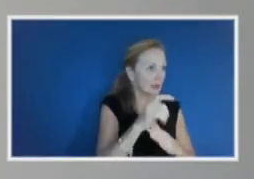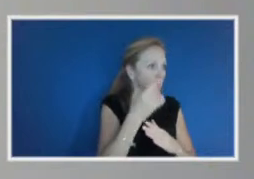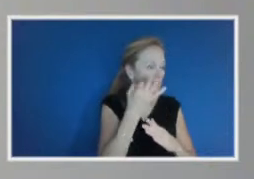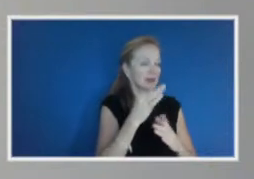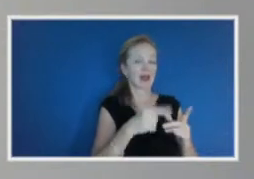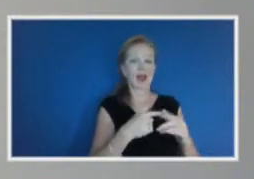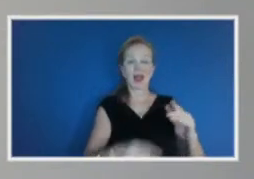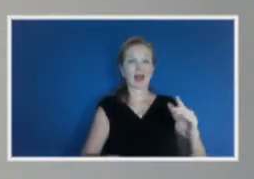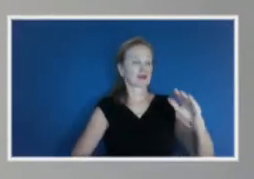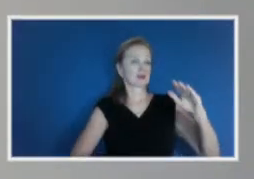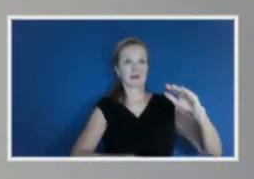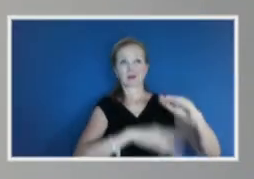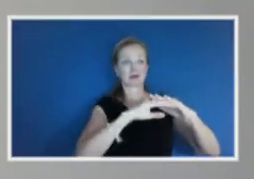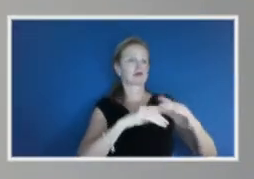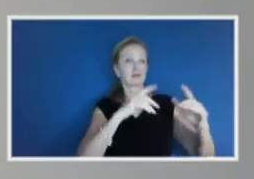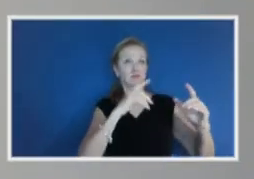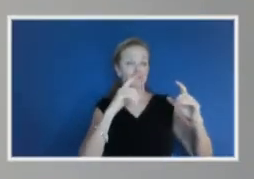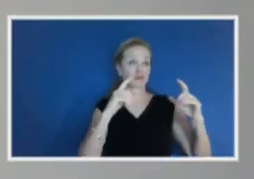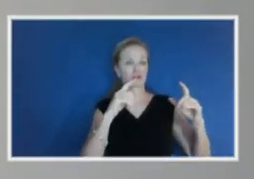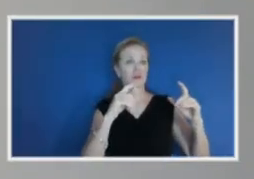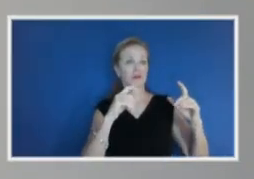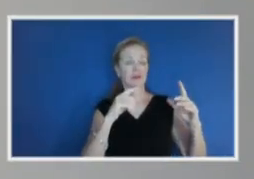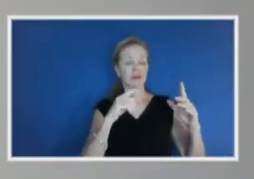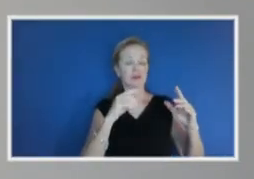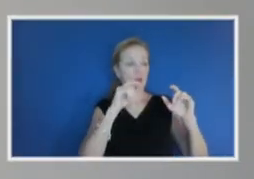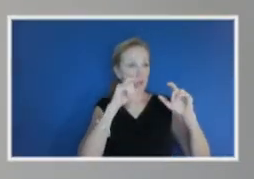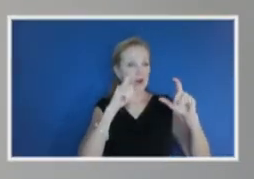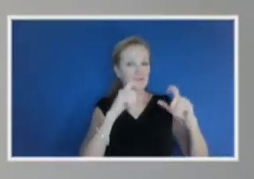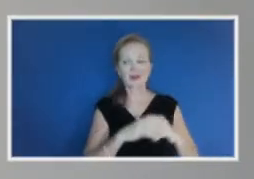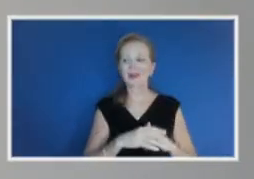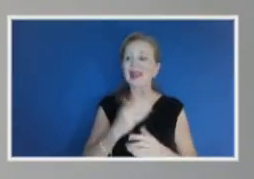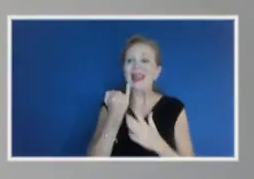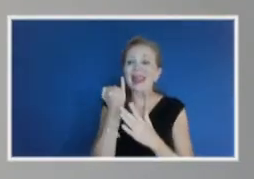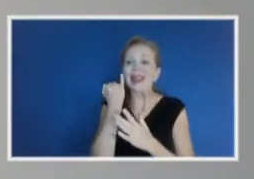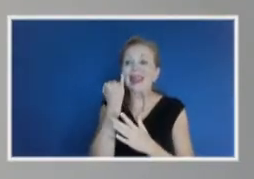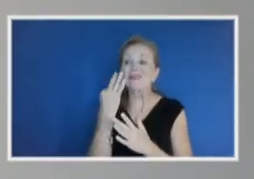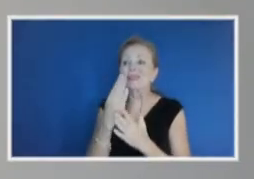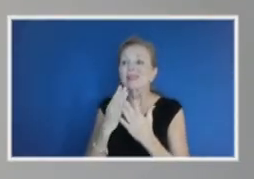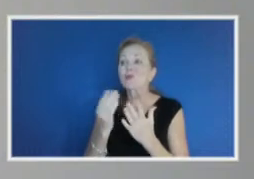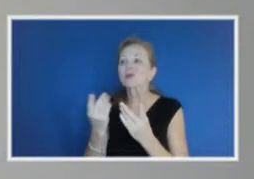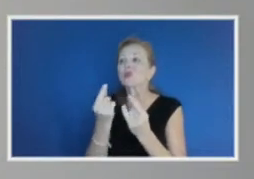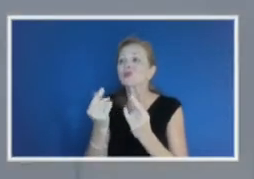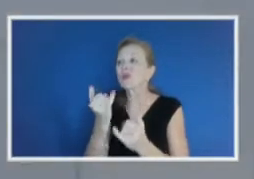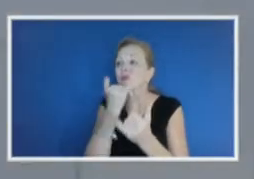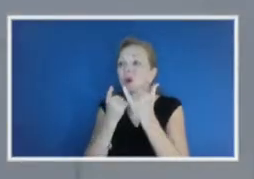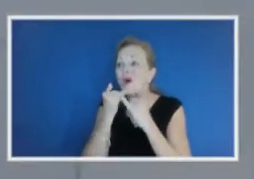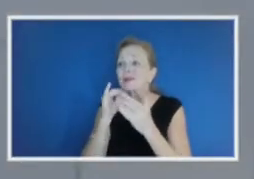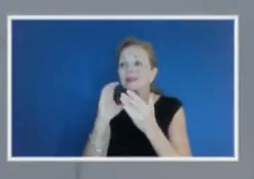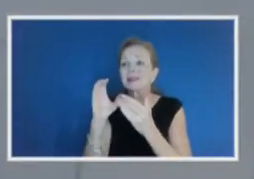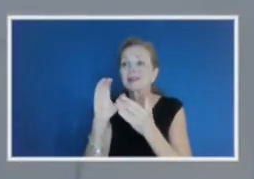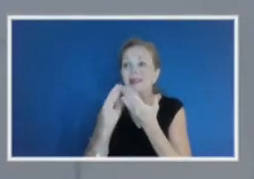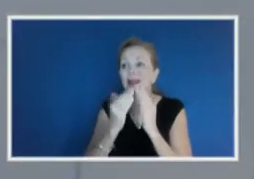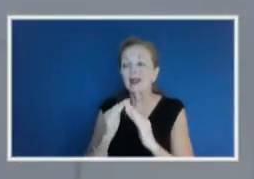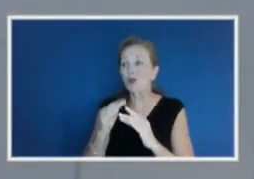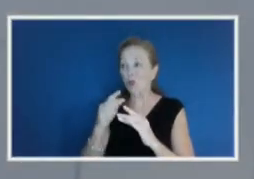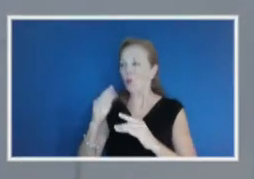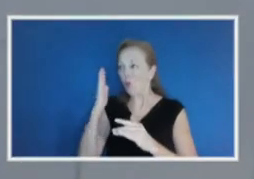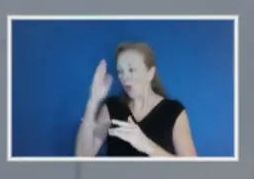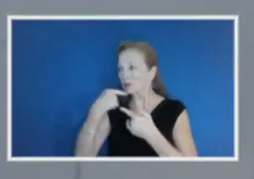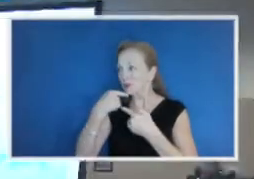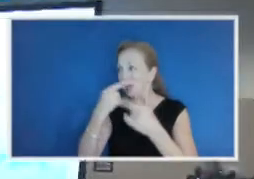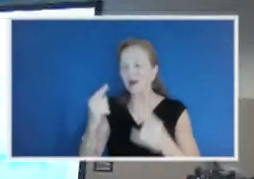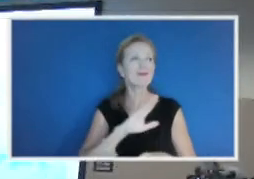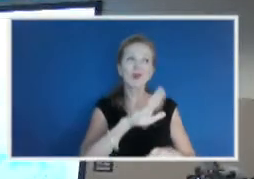is kind of surprising. Certainly, if someone's doing something bad in the city, you're going to make sure everybody knows what's happening. Oh, certainly. Absolutely. That none of